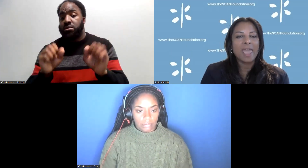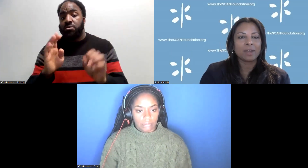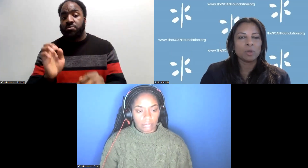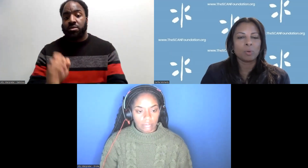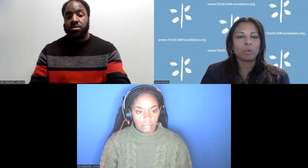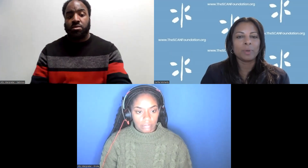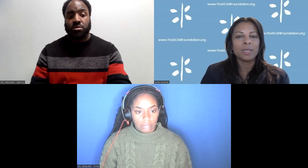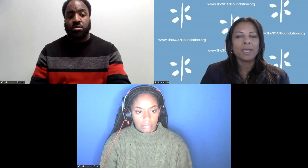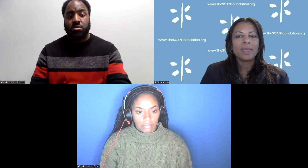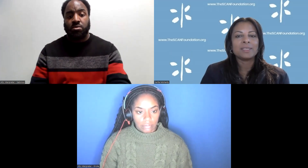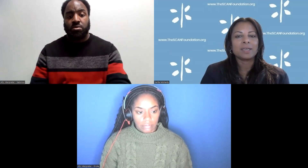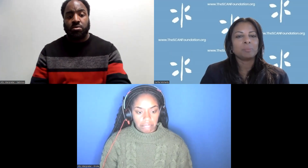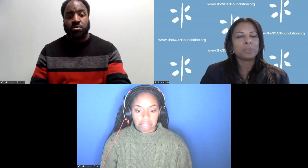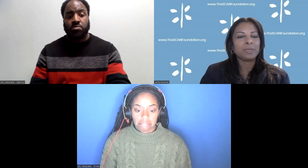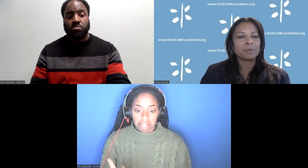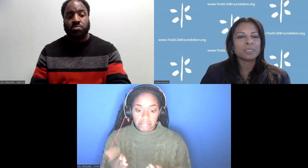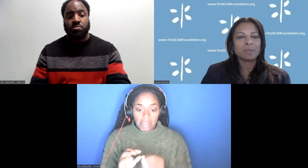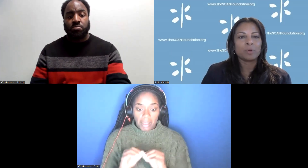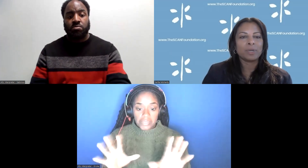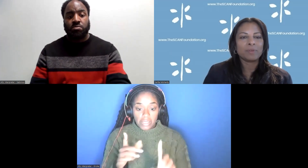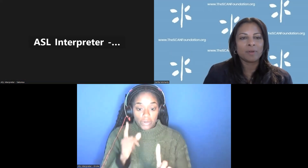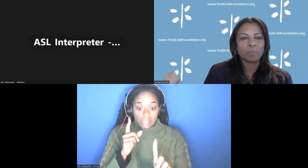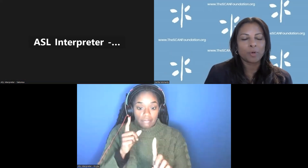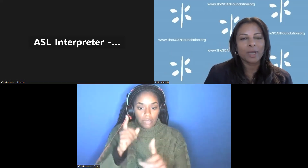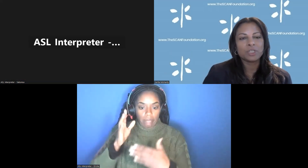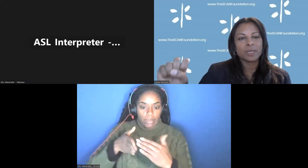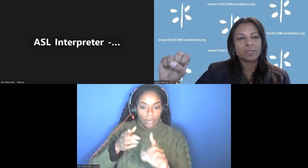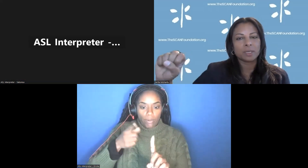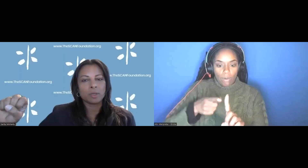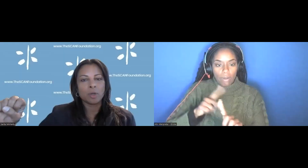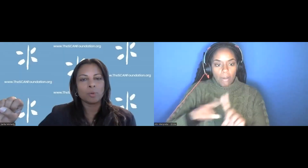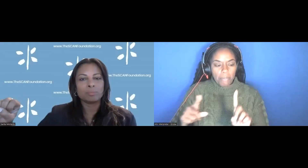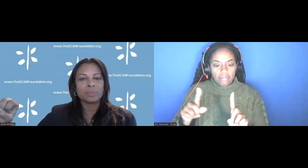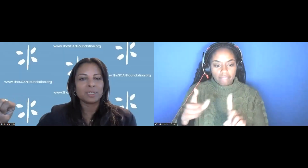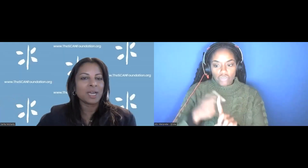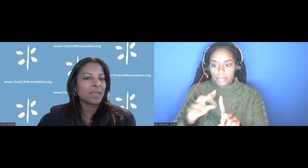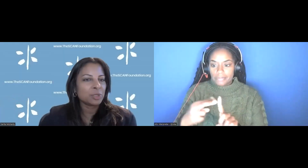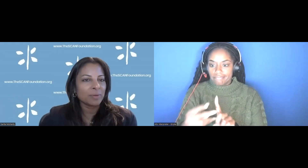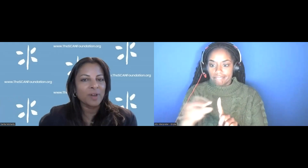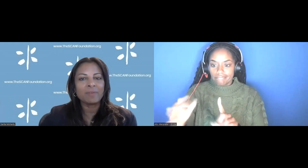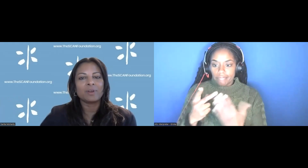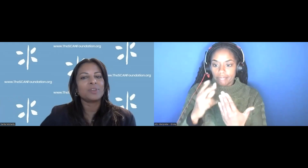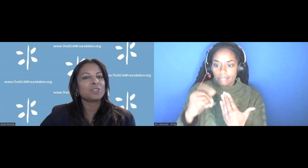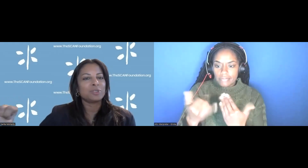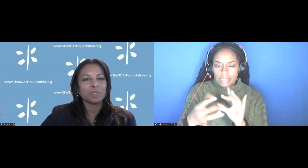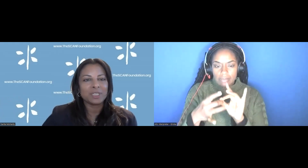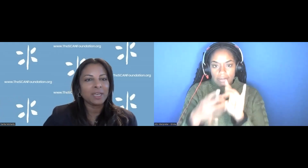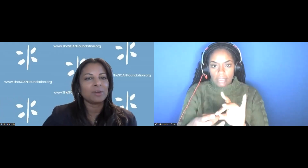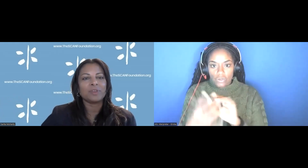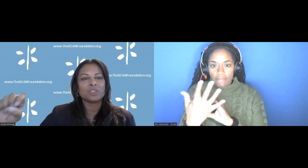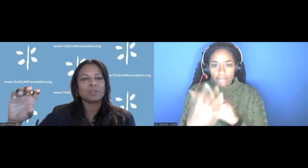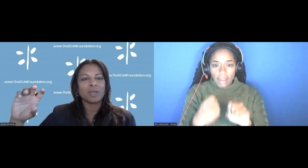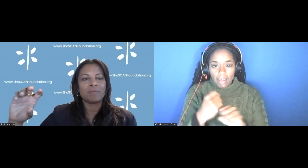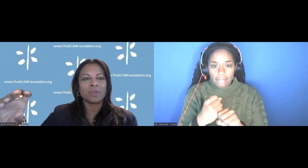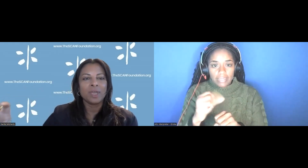there's an end goal, but is it complete from a standpoint of a project? Does it tie to a 5-year vision, to a